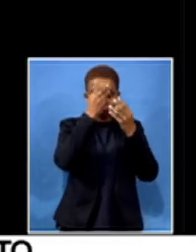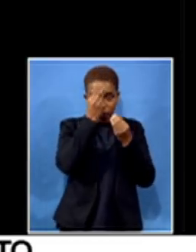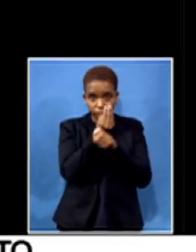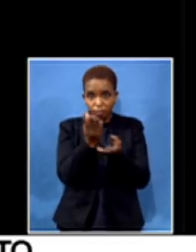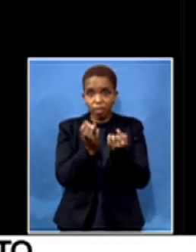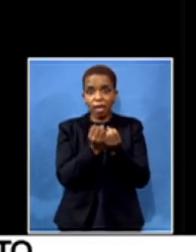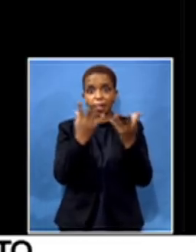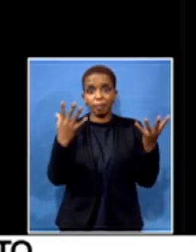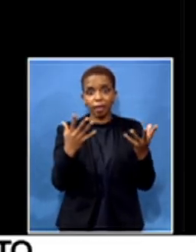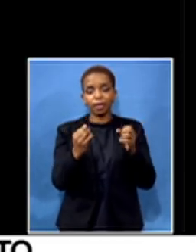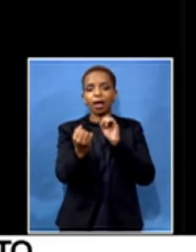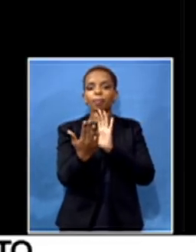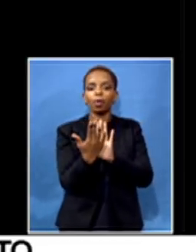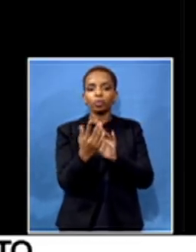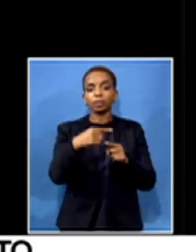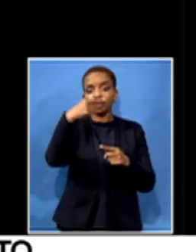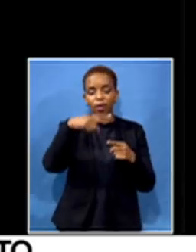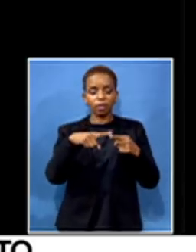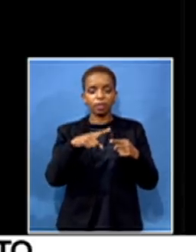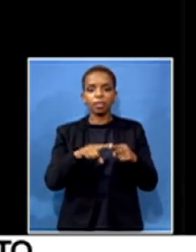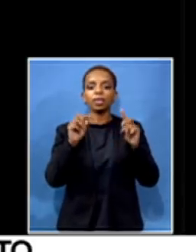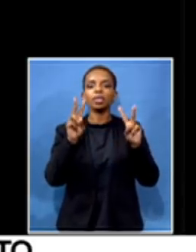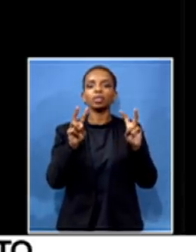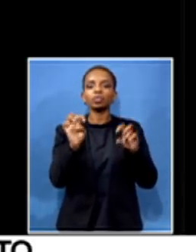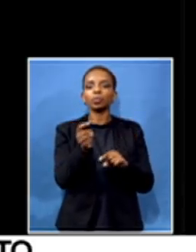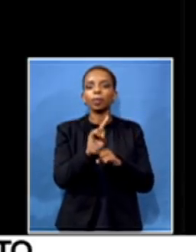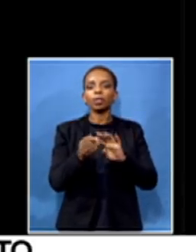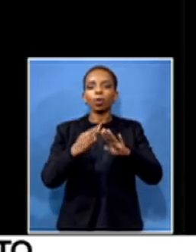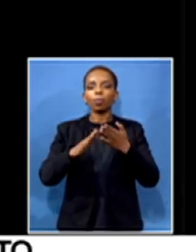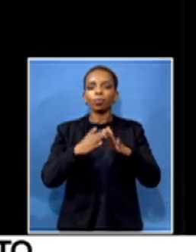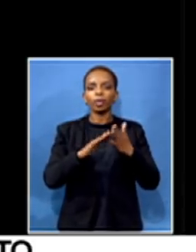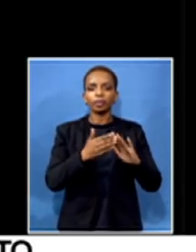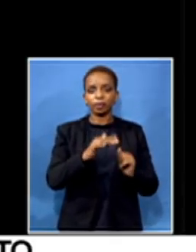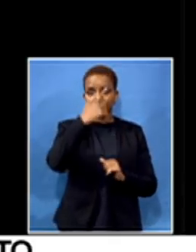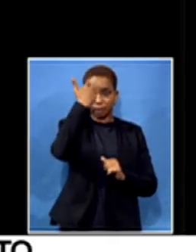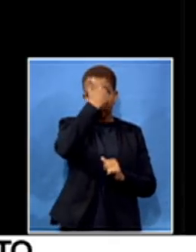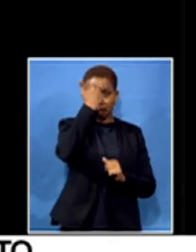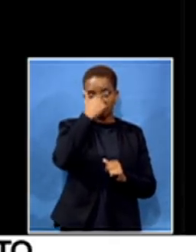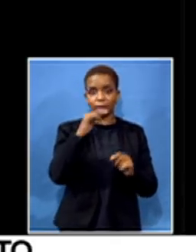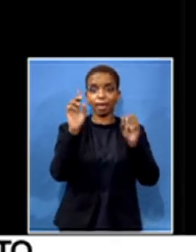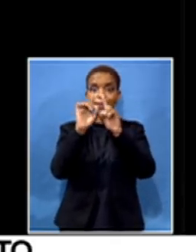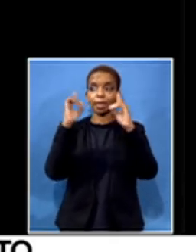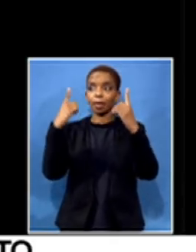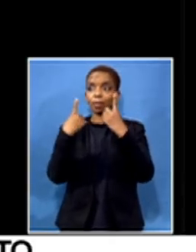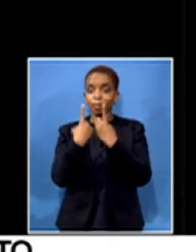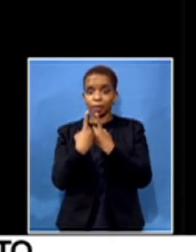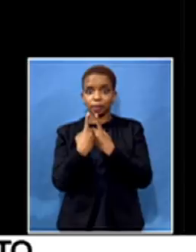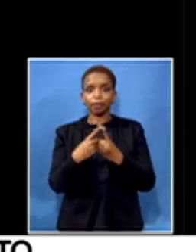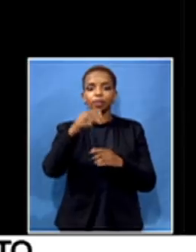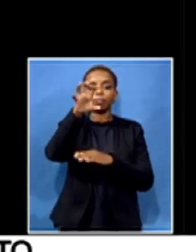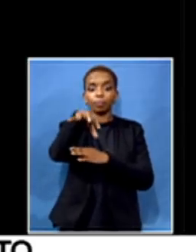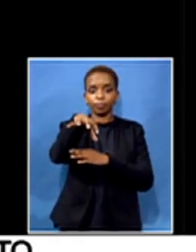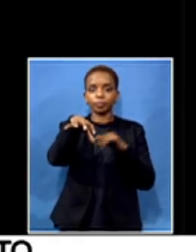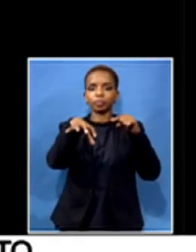approaches. Firstly, the issue of community screening. The department at the provincial and national level will always go and